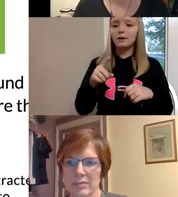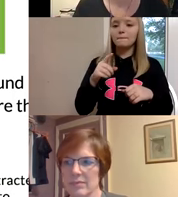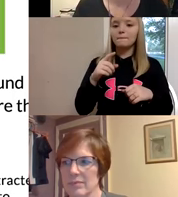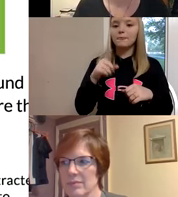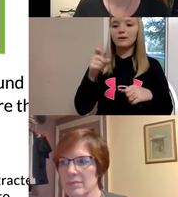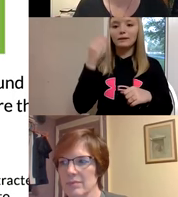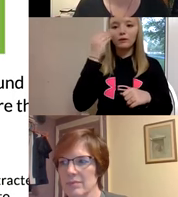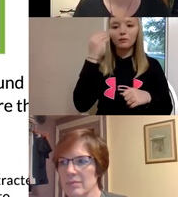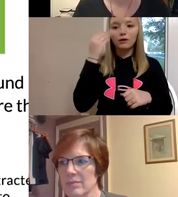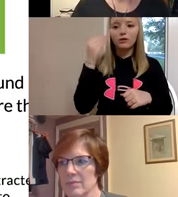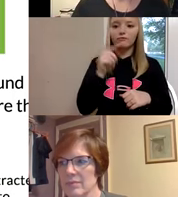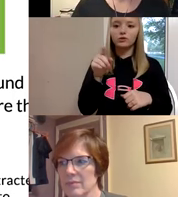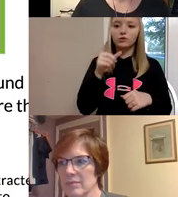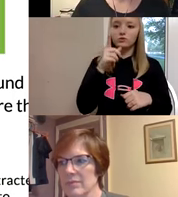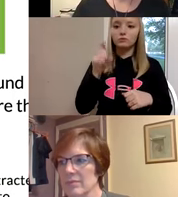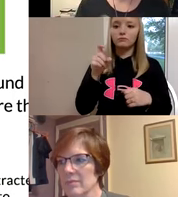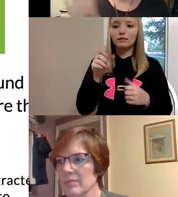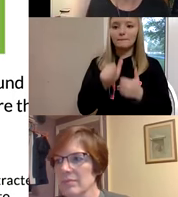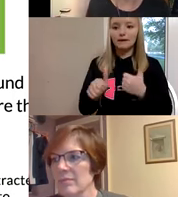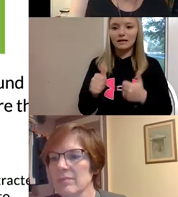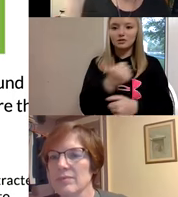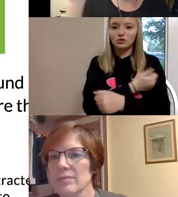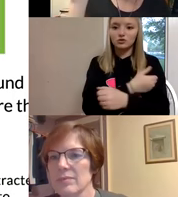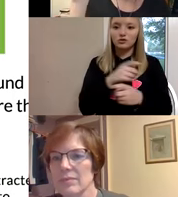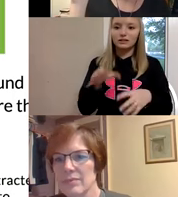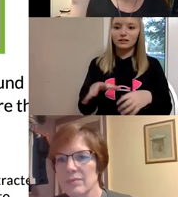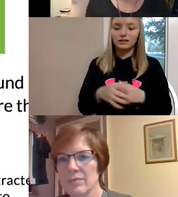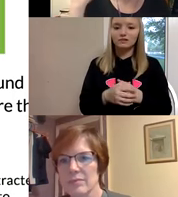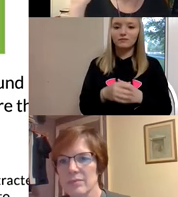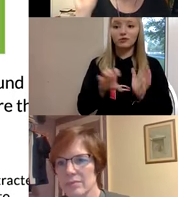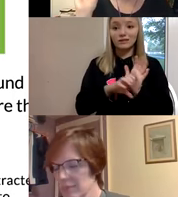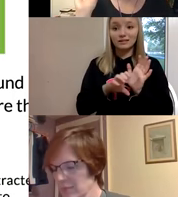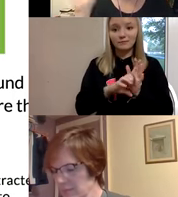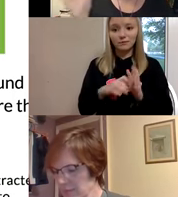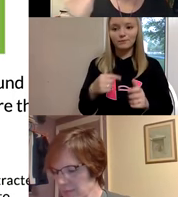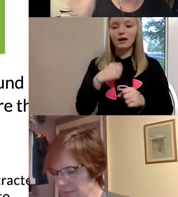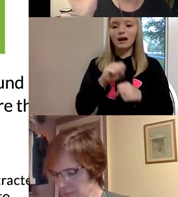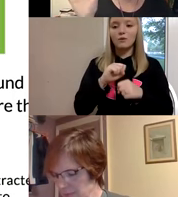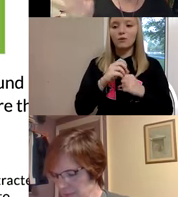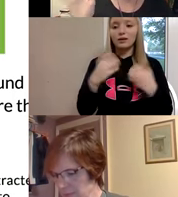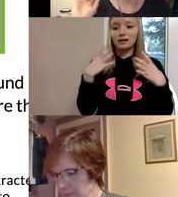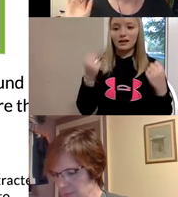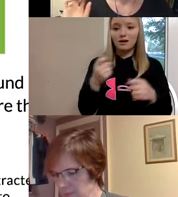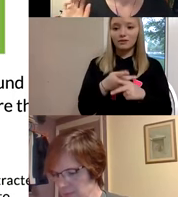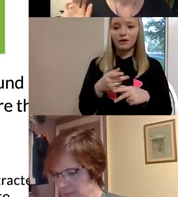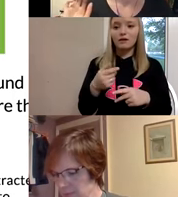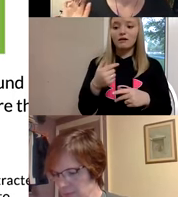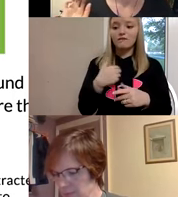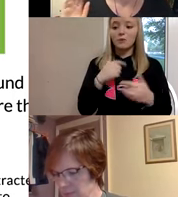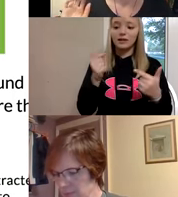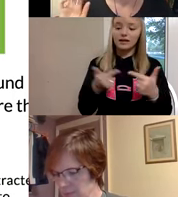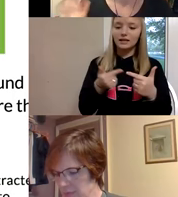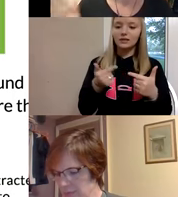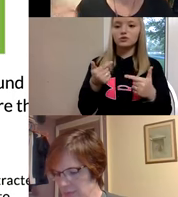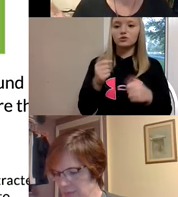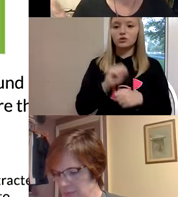those who may need to pass a drug test. For example, I work in healthcare. If I were to get injured on the job, I